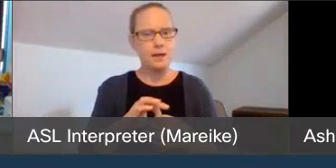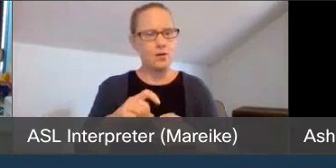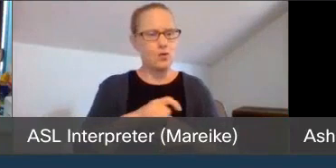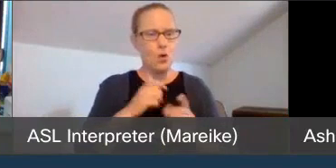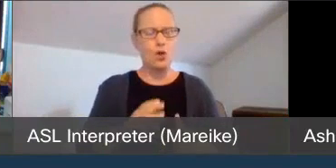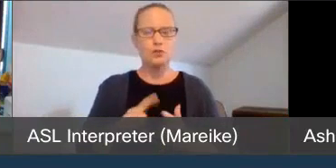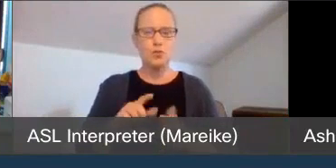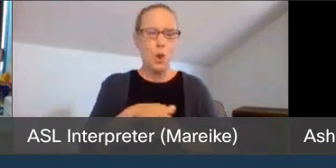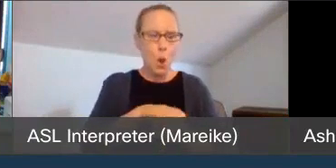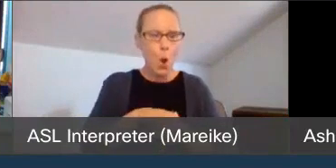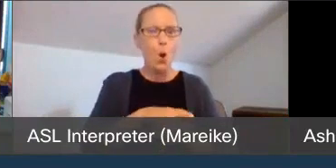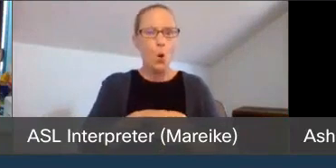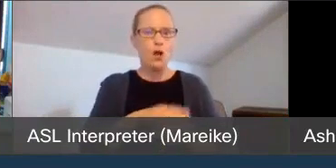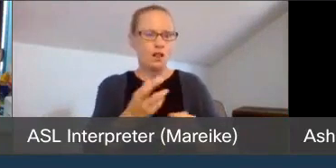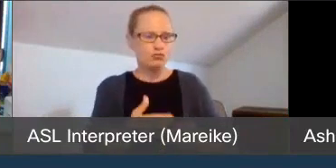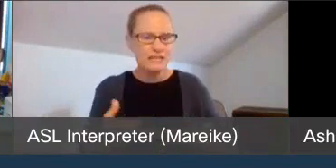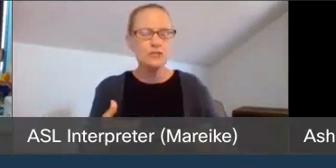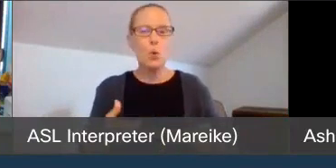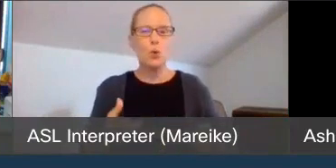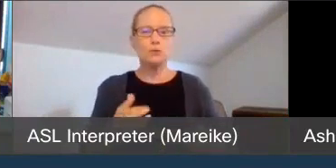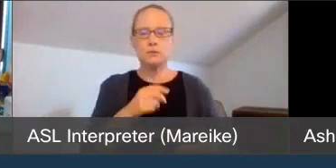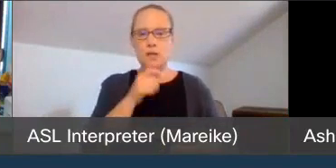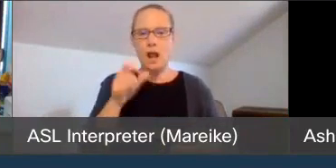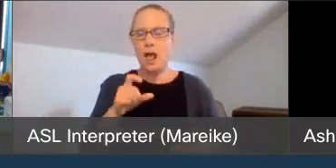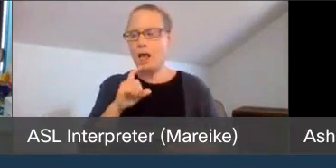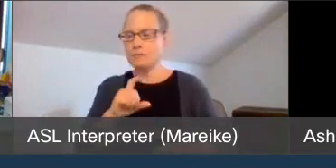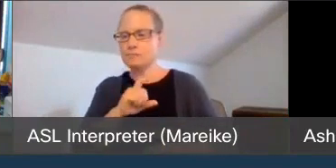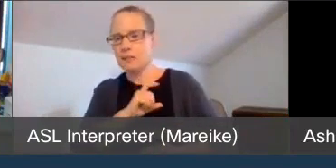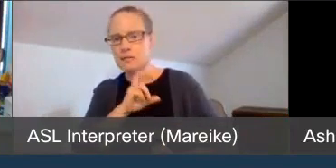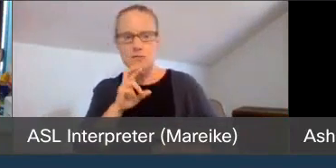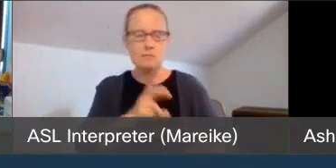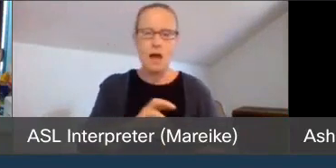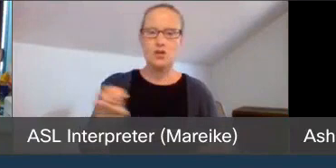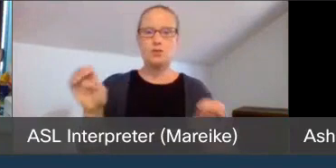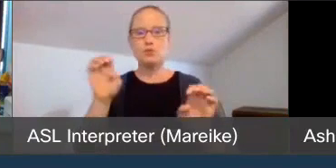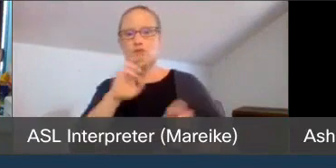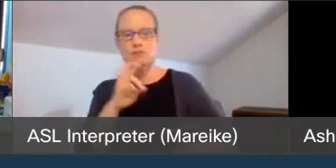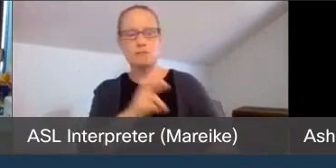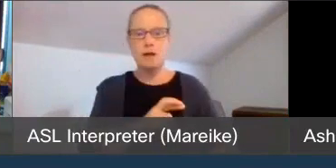care without having to do a law enforcement or emergency services intervention.